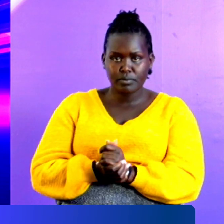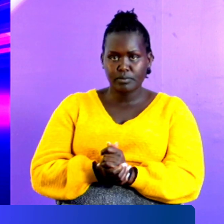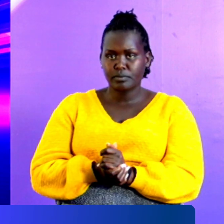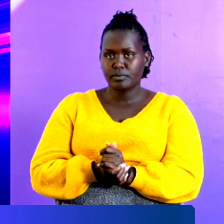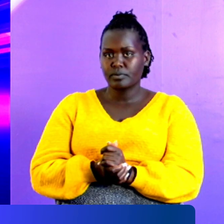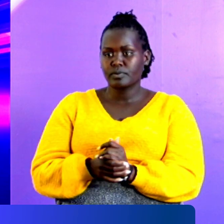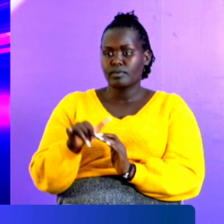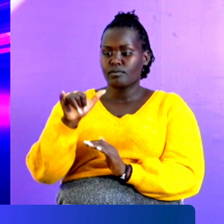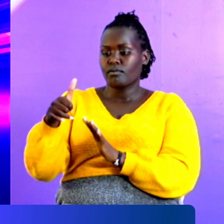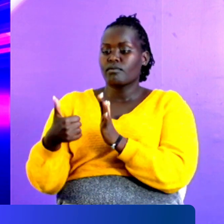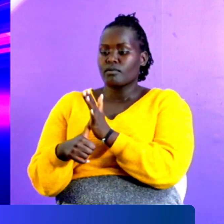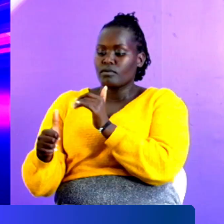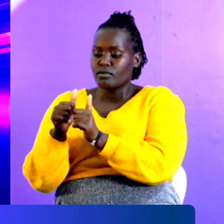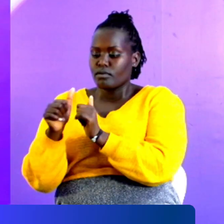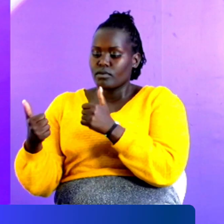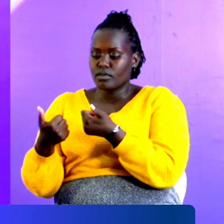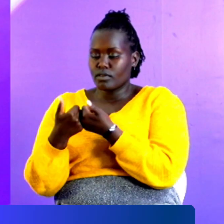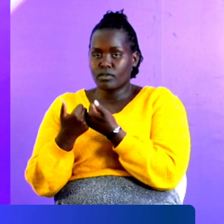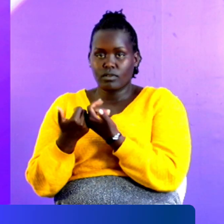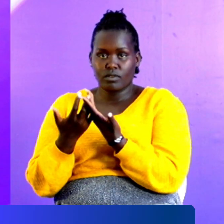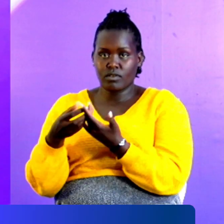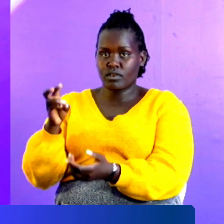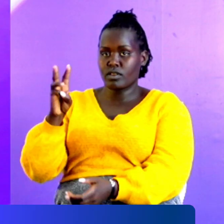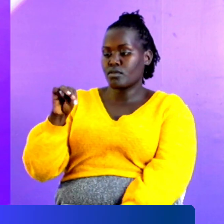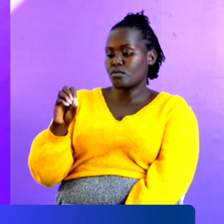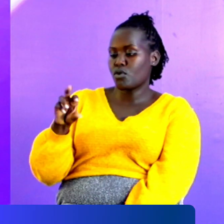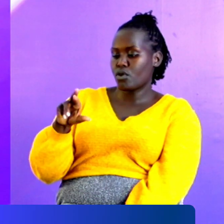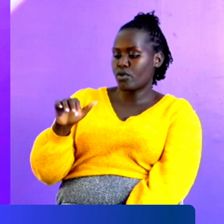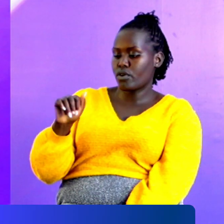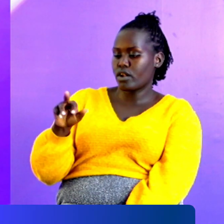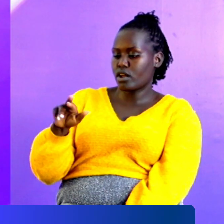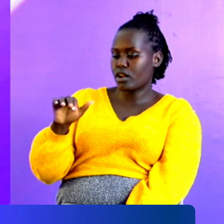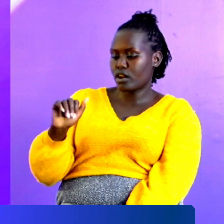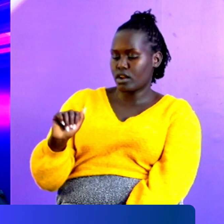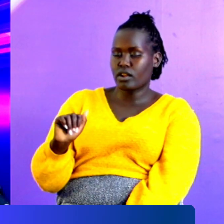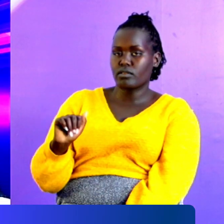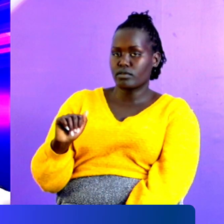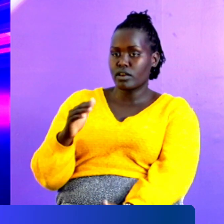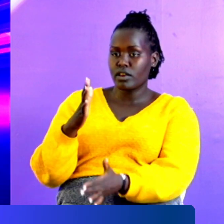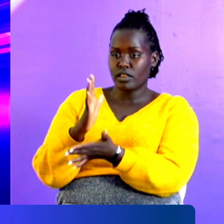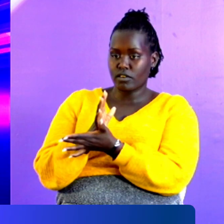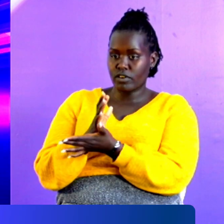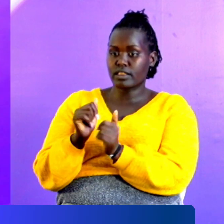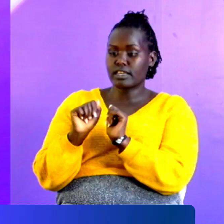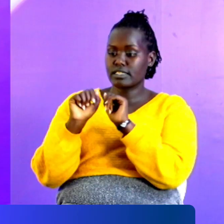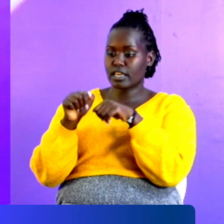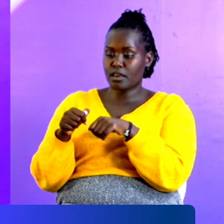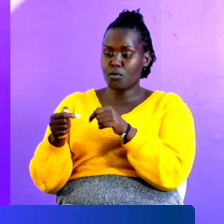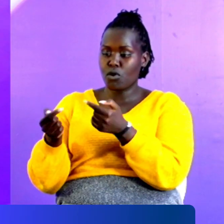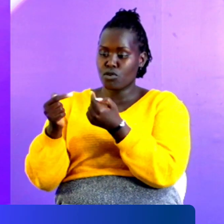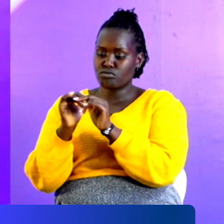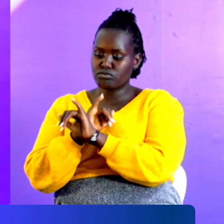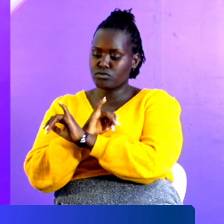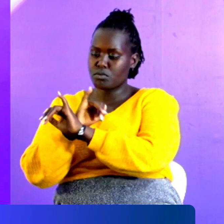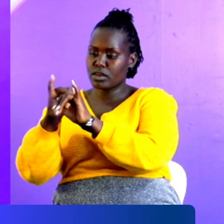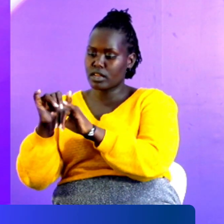So that is a problem that happened with Morara Kebaso. Yeah. Right? The refunding and the money. fact that he Yes. was not able to come clear Yeah.